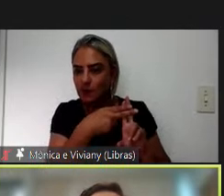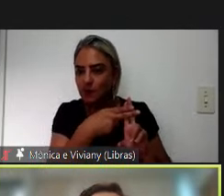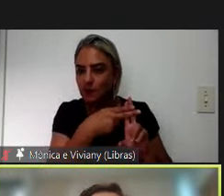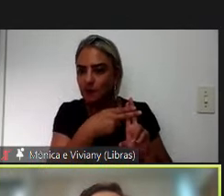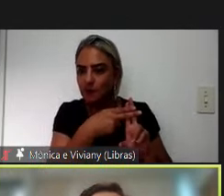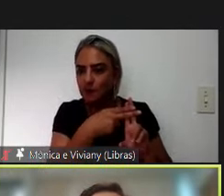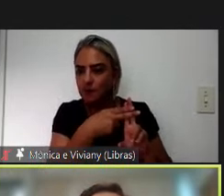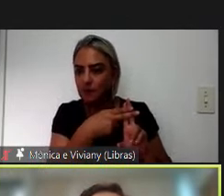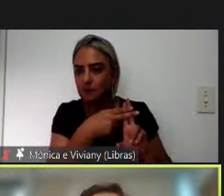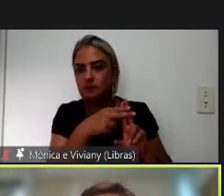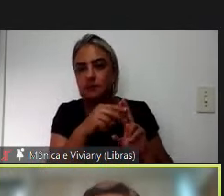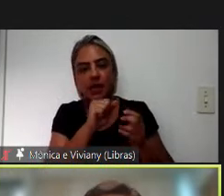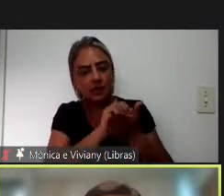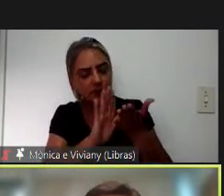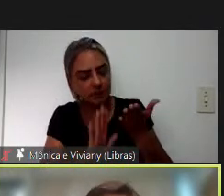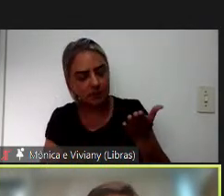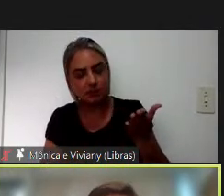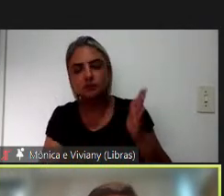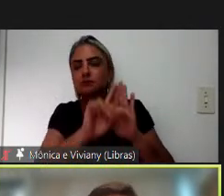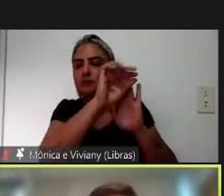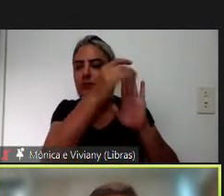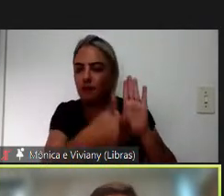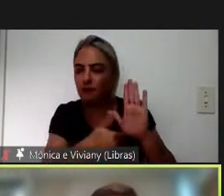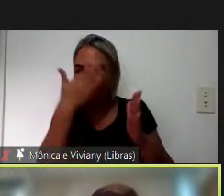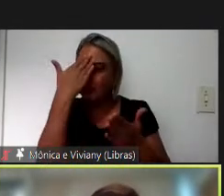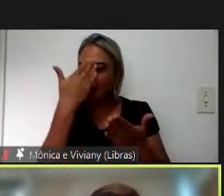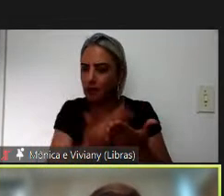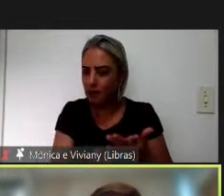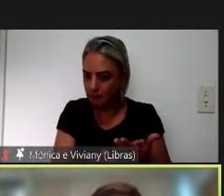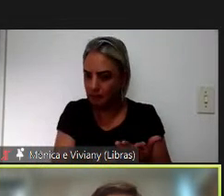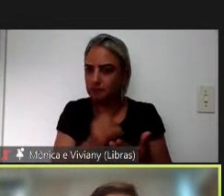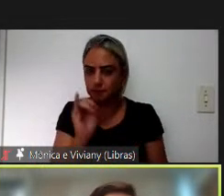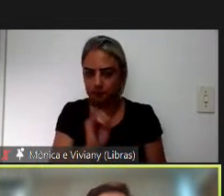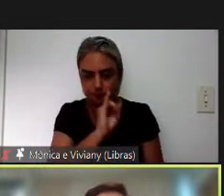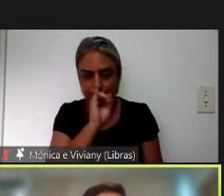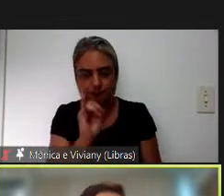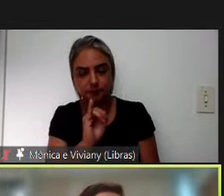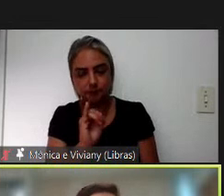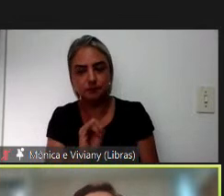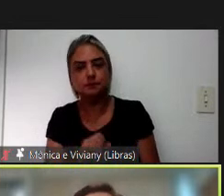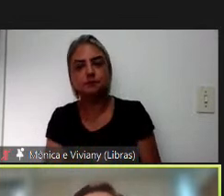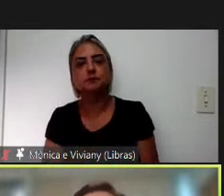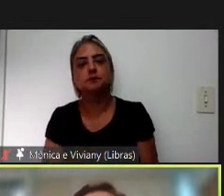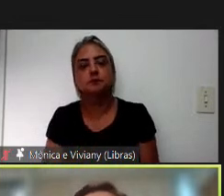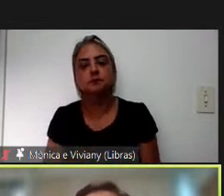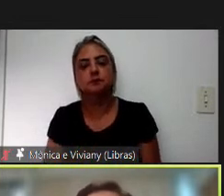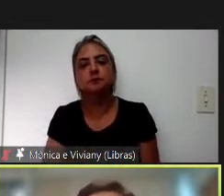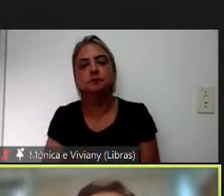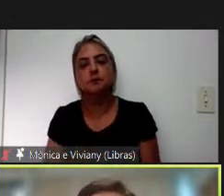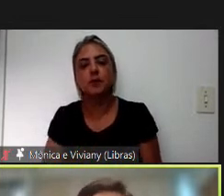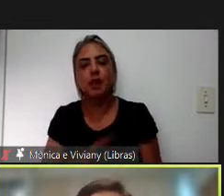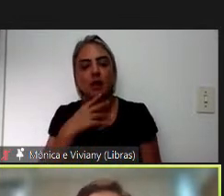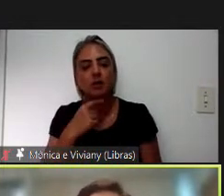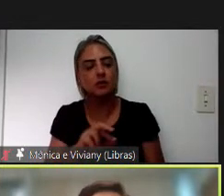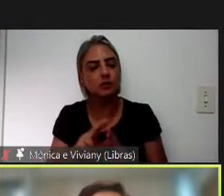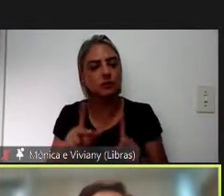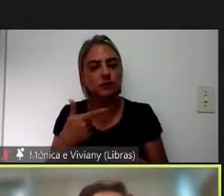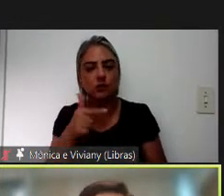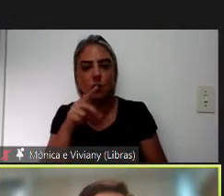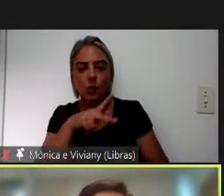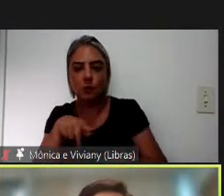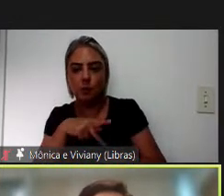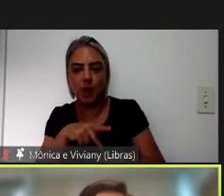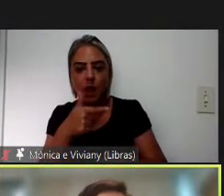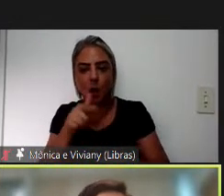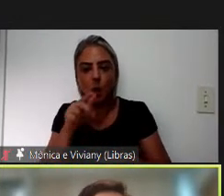system, these actions are defined and recognized due to their importance. I don't think it's